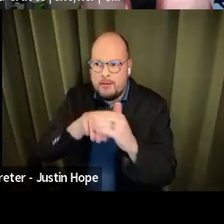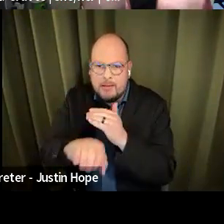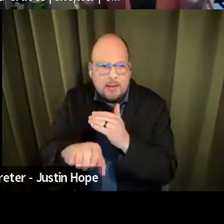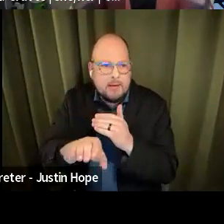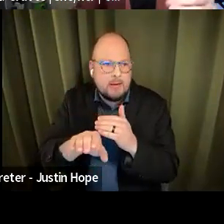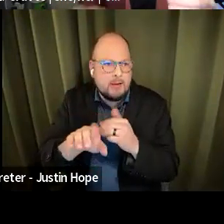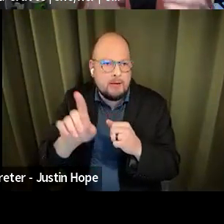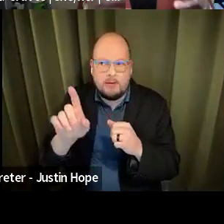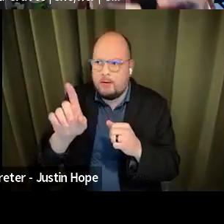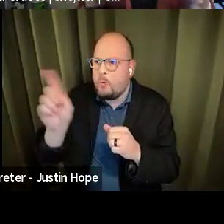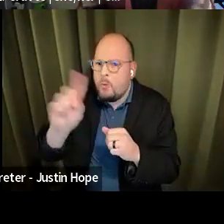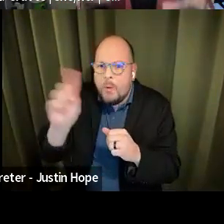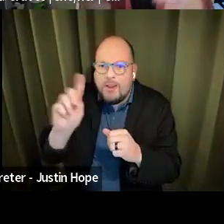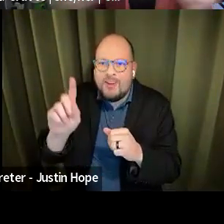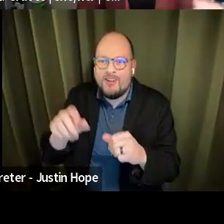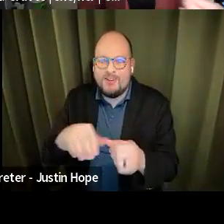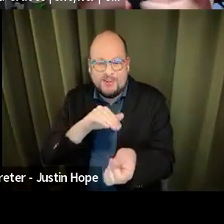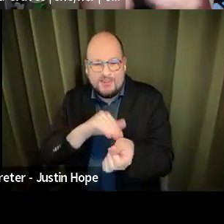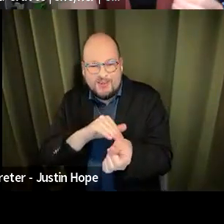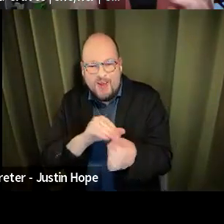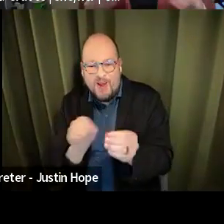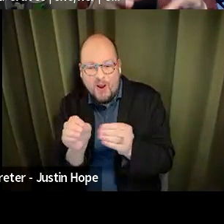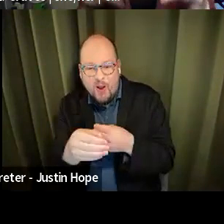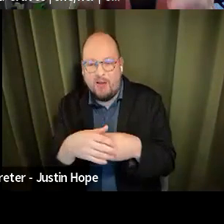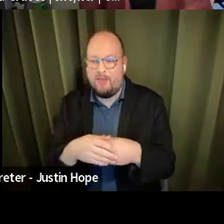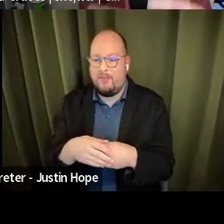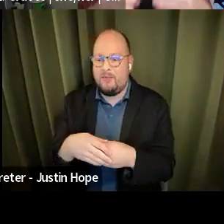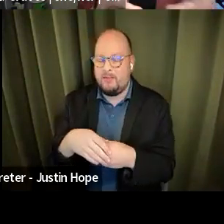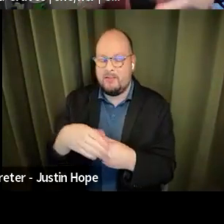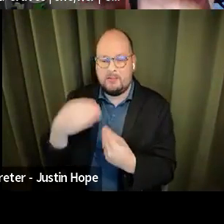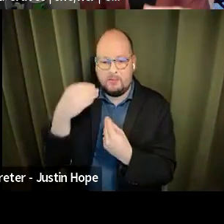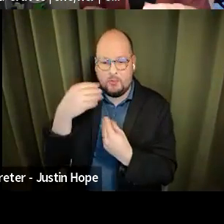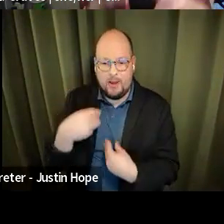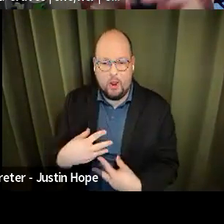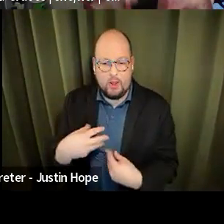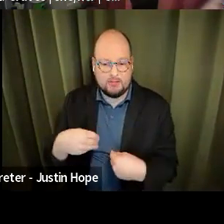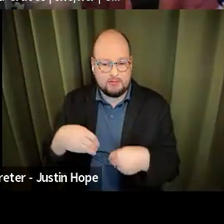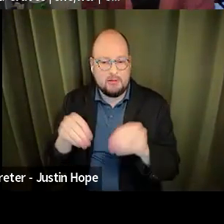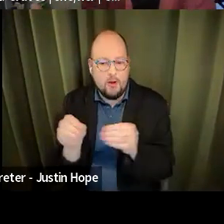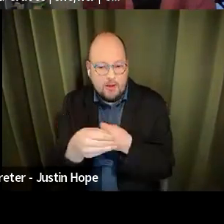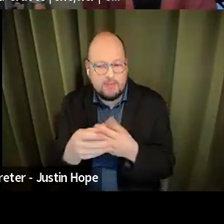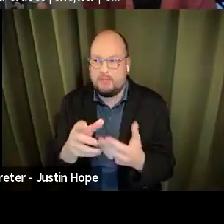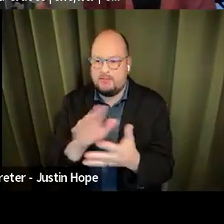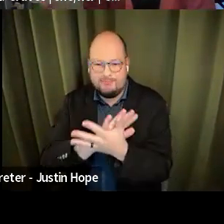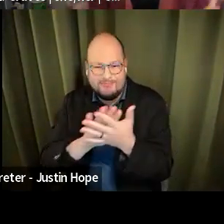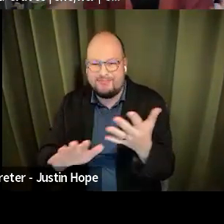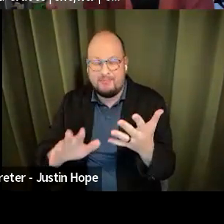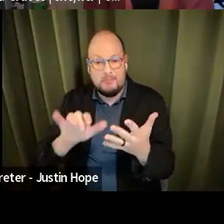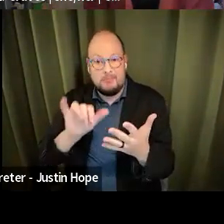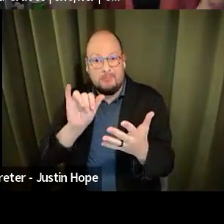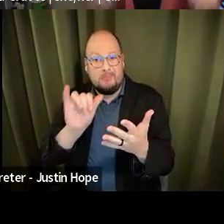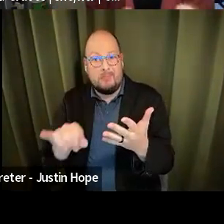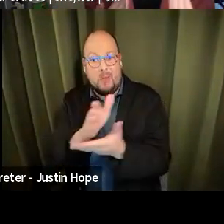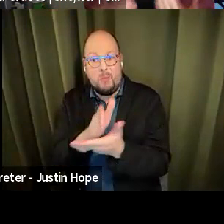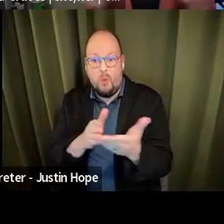finding my doctor's office or the radiologist or whomever within that building can be the hardest parts